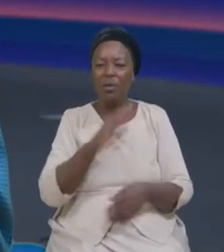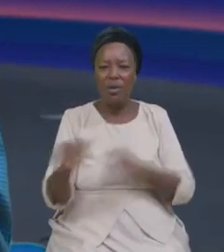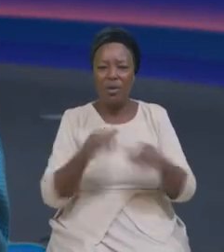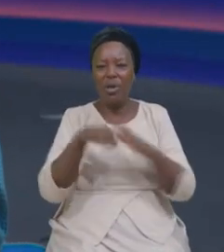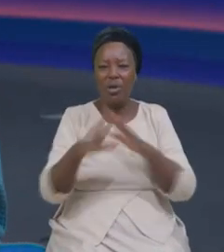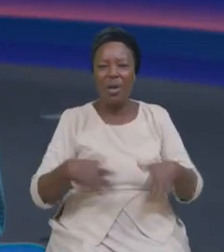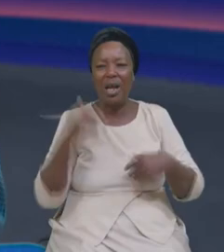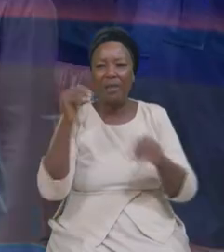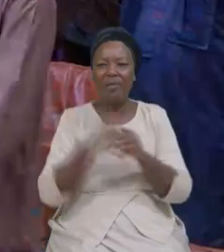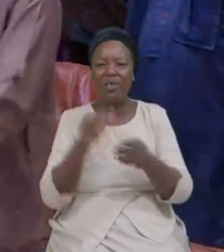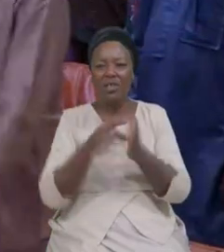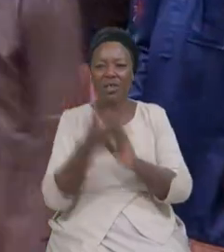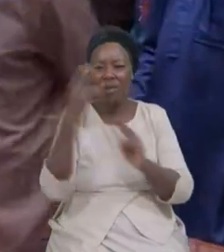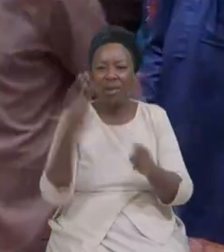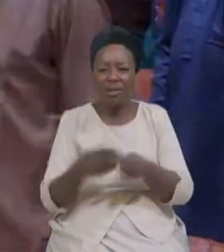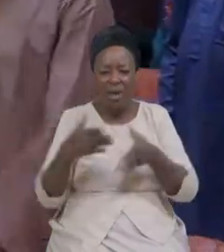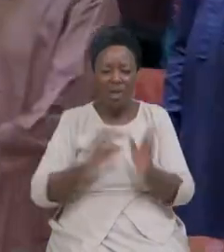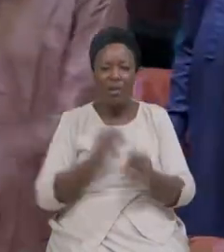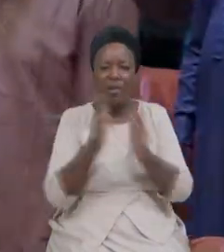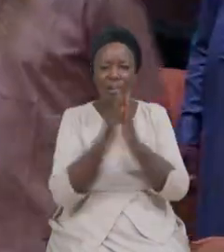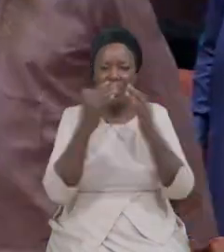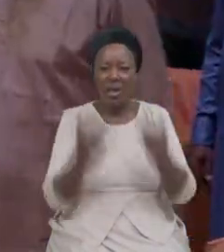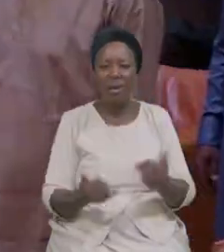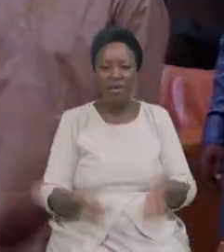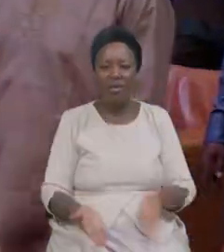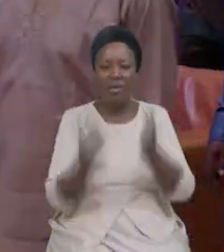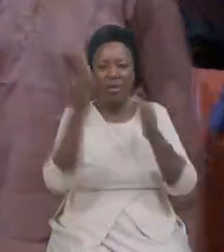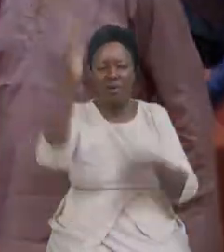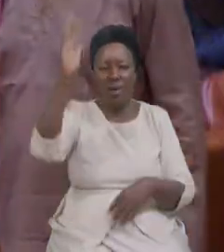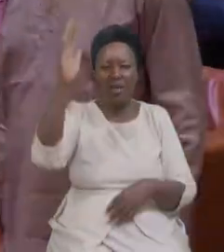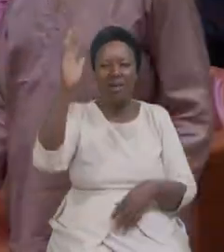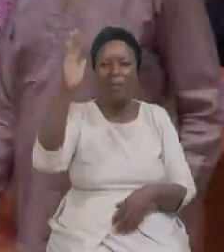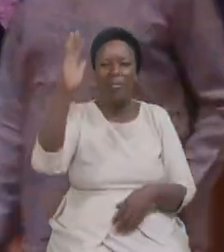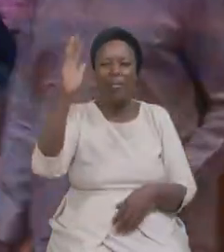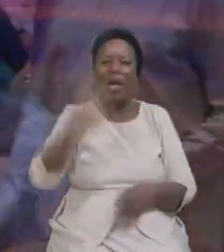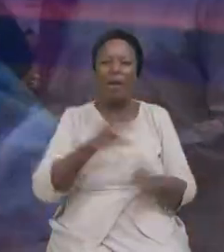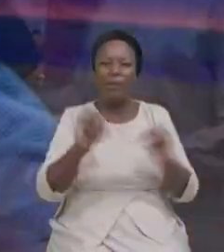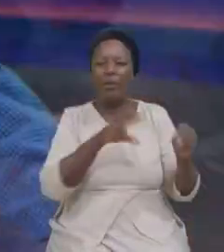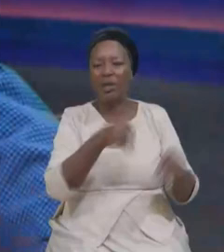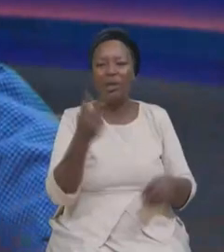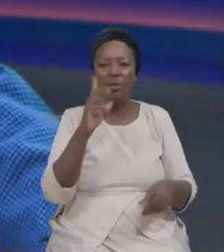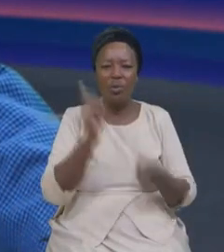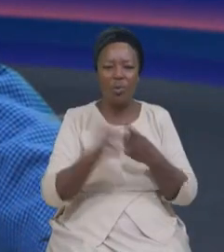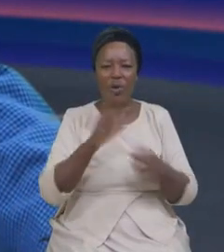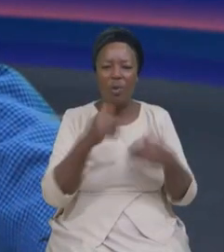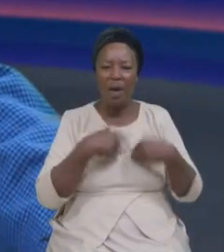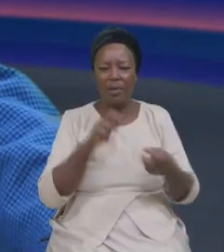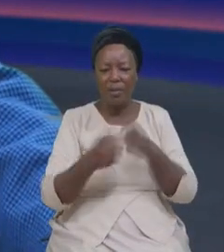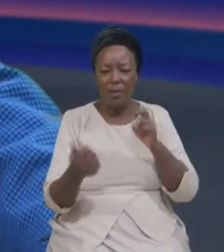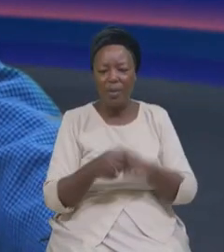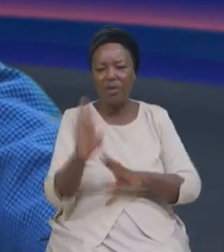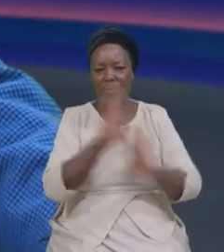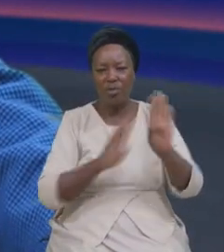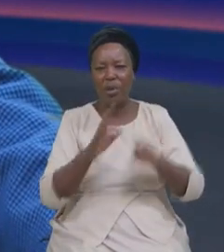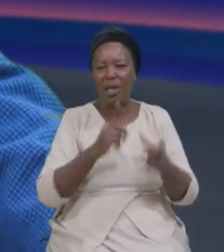in Jesus' name. Let's pray now. Lay your hand where you have the challenge and raise up the other hand, and the